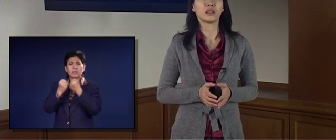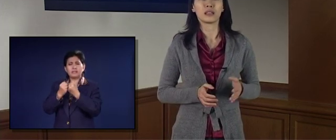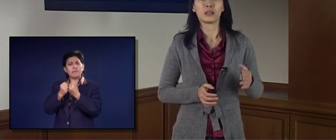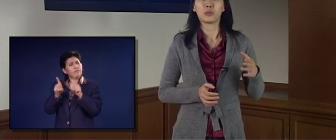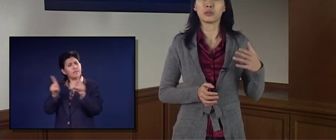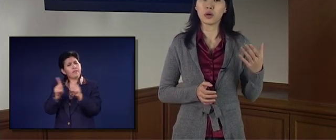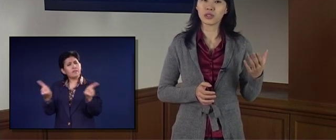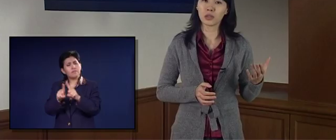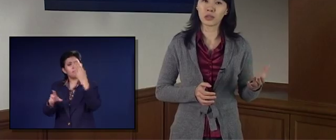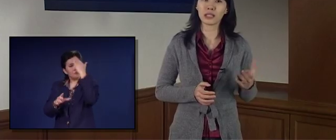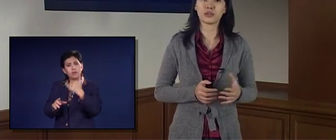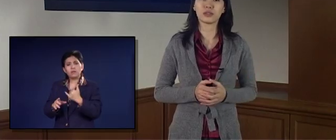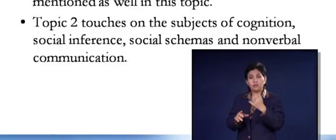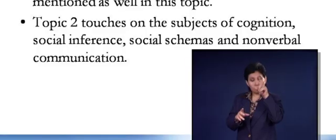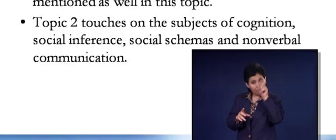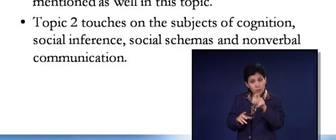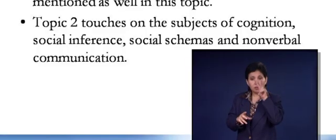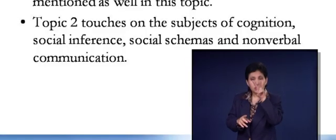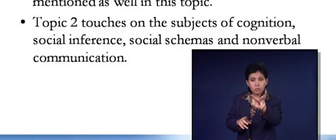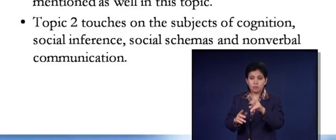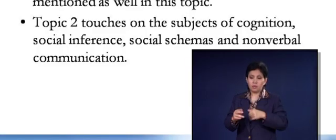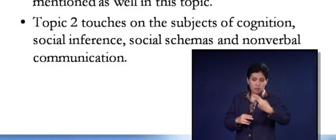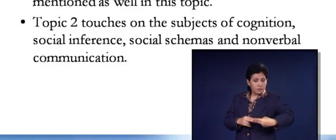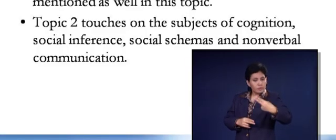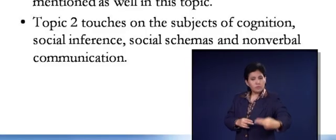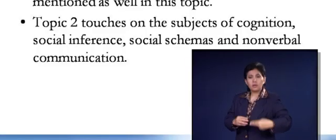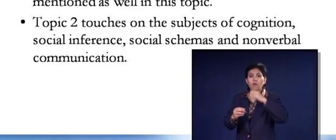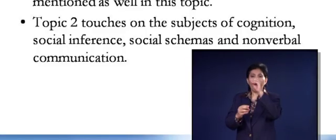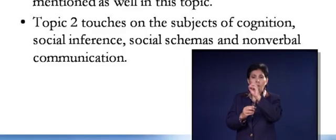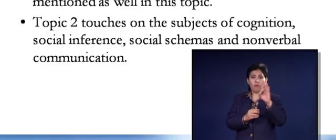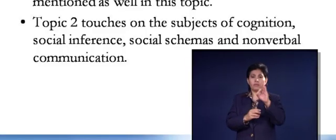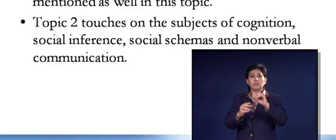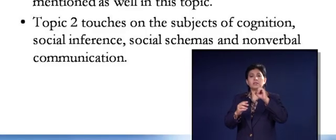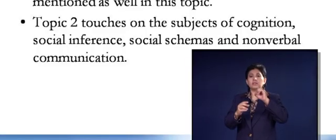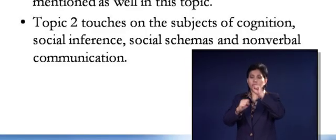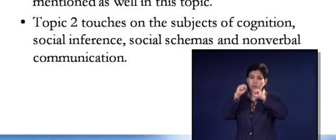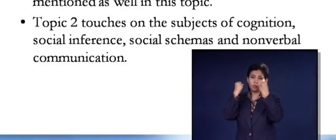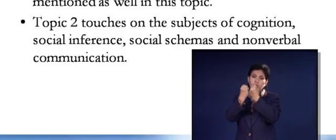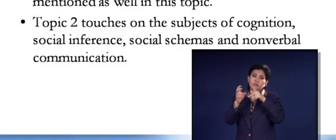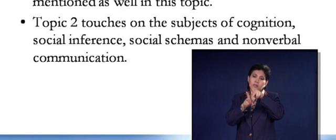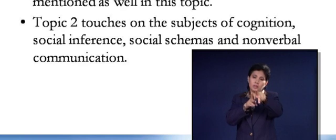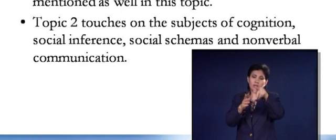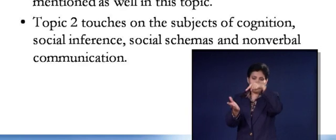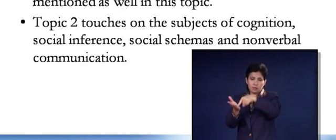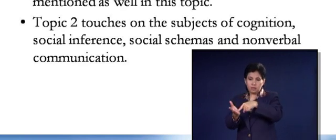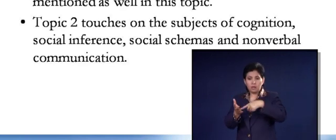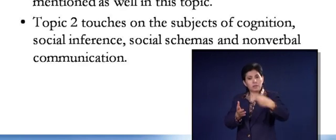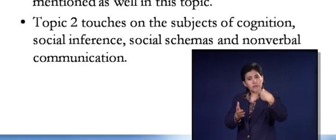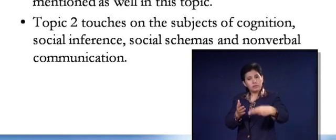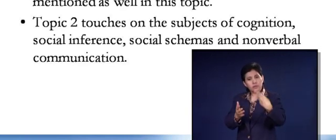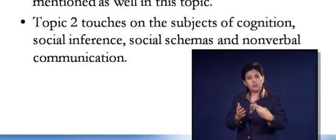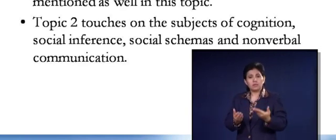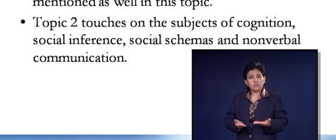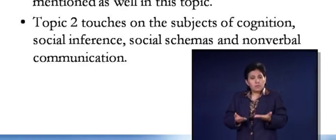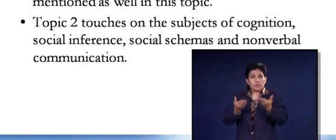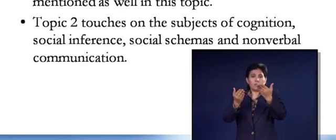different? We would also look into the history of social psychology, because the history is the one that makes up